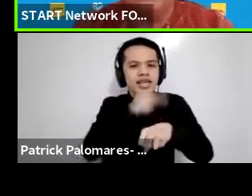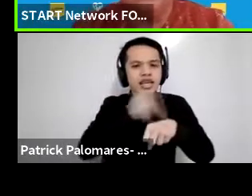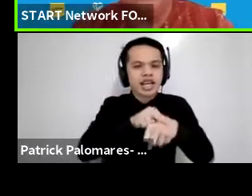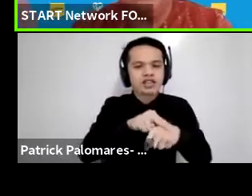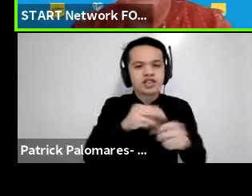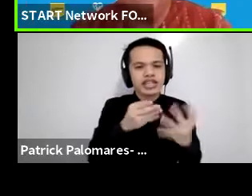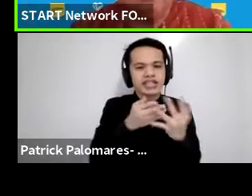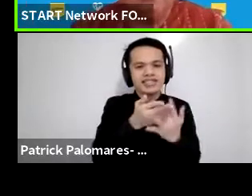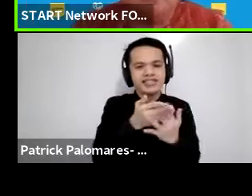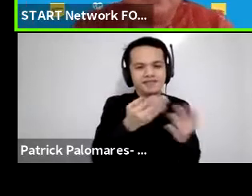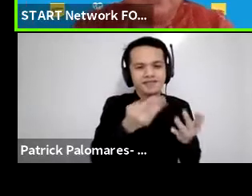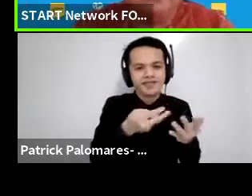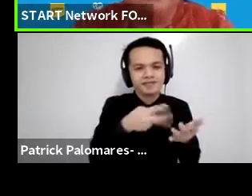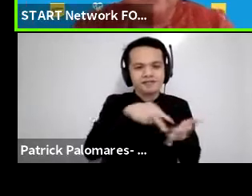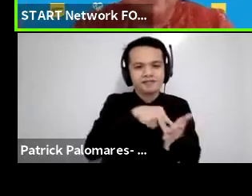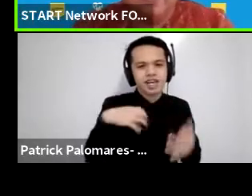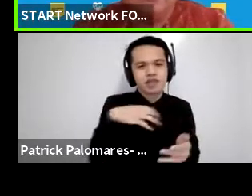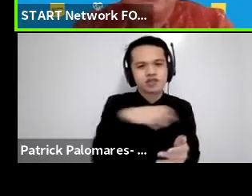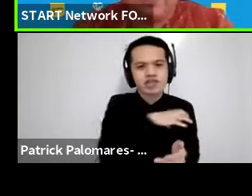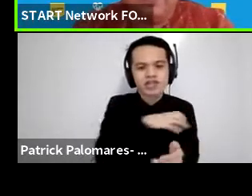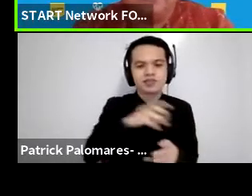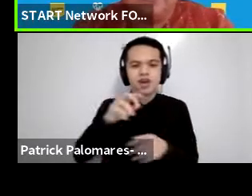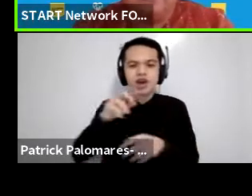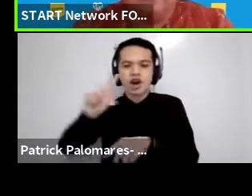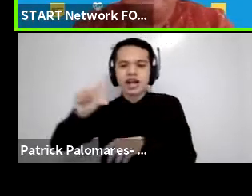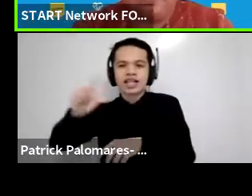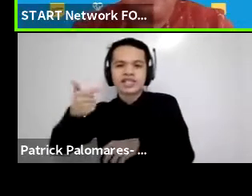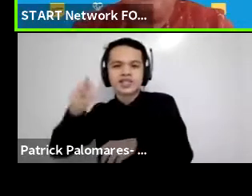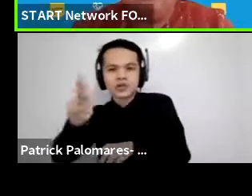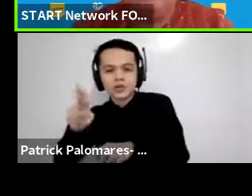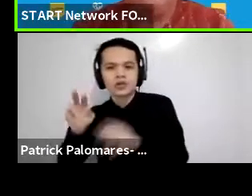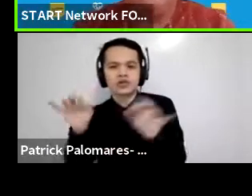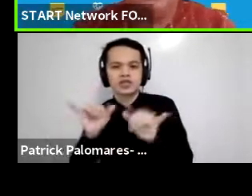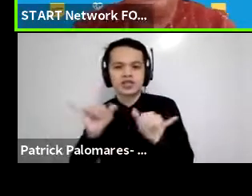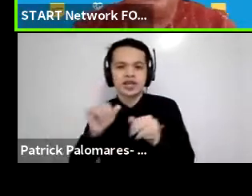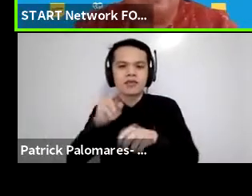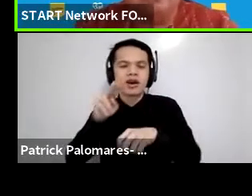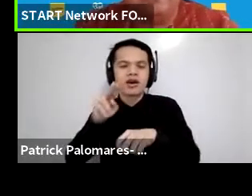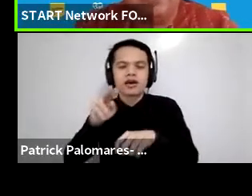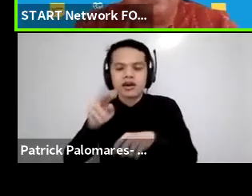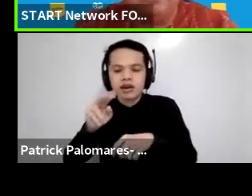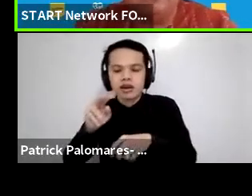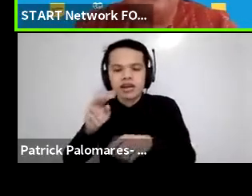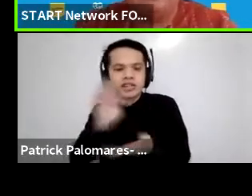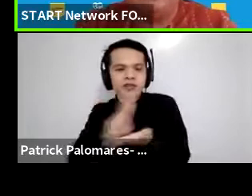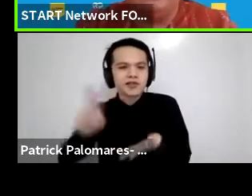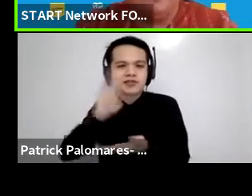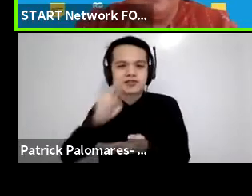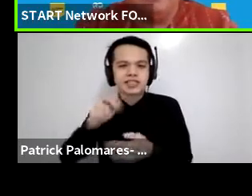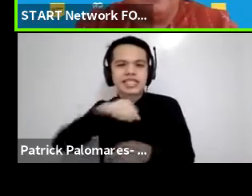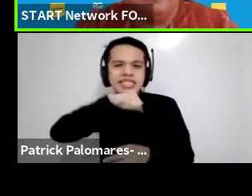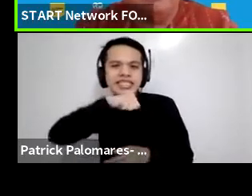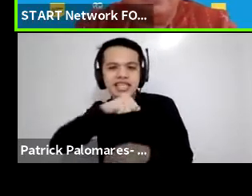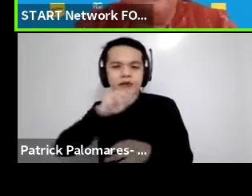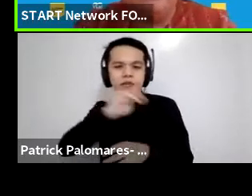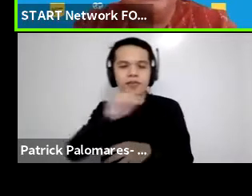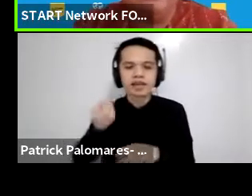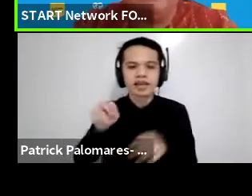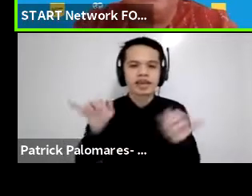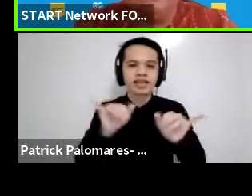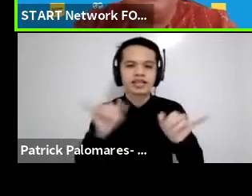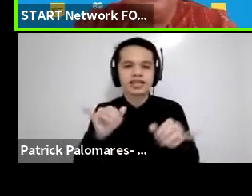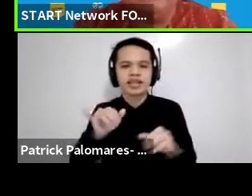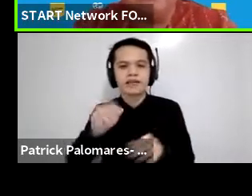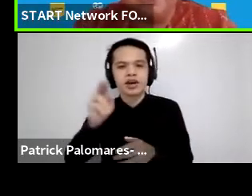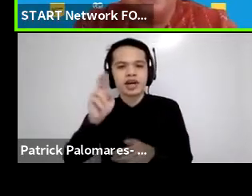Resilience Council, the local governments, as well as universities like Ateneo de Manila, and the